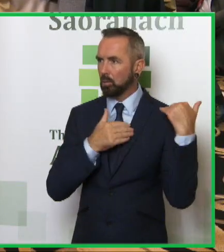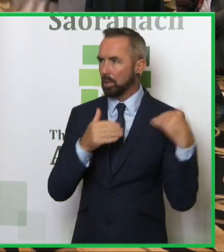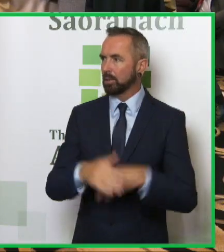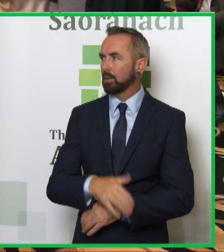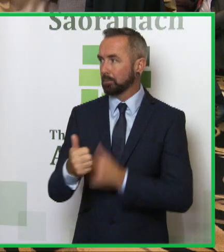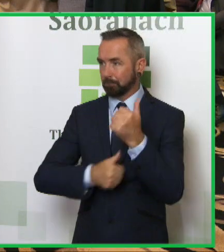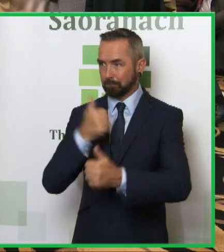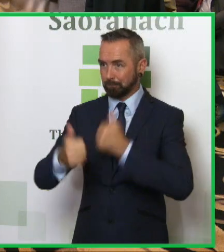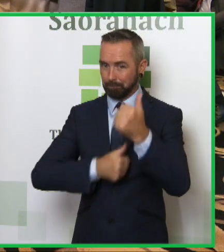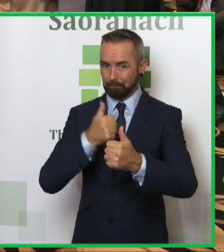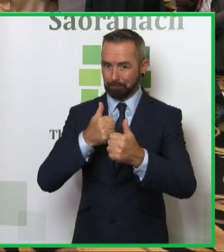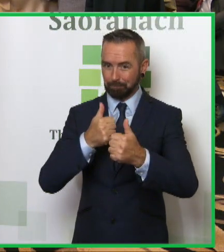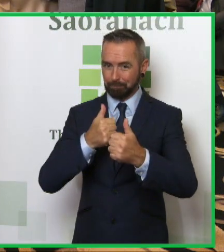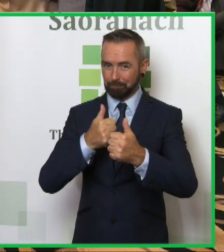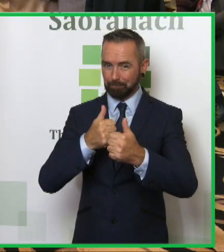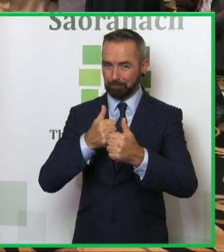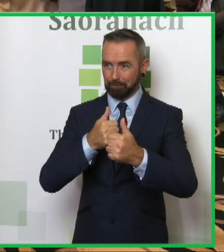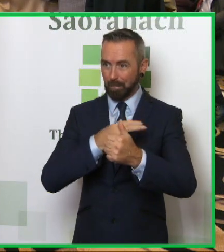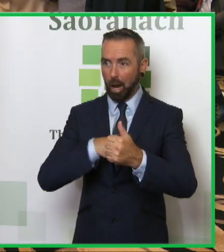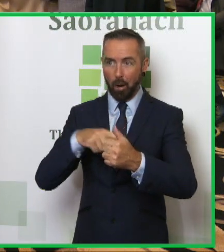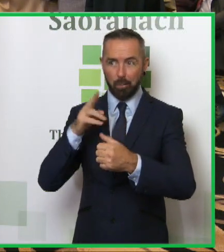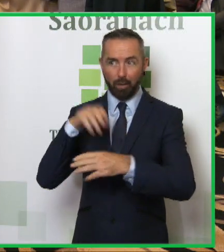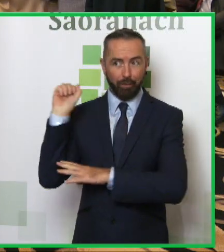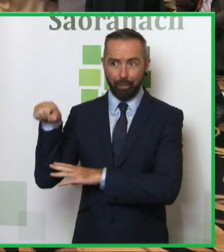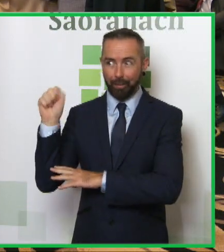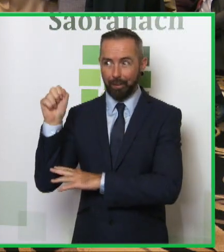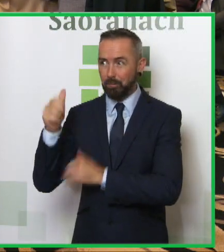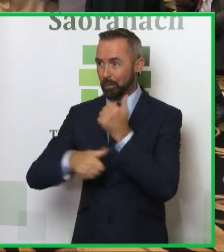Well done. Now, how do we do it? No, I mean, well done.